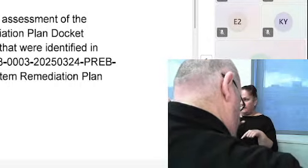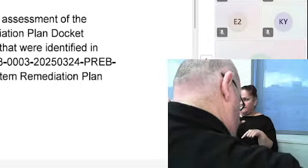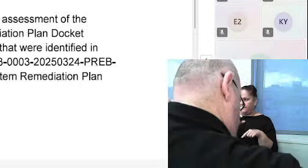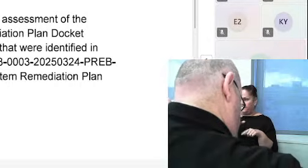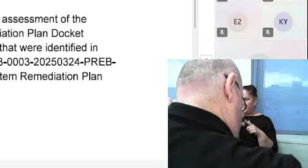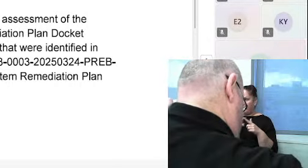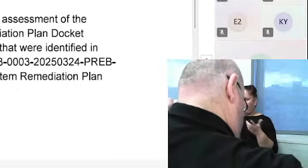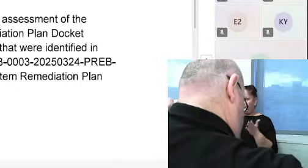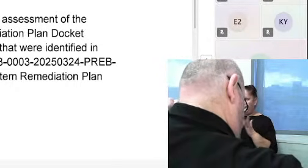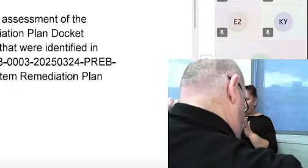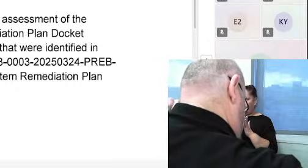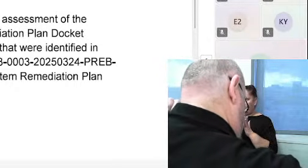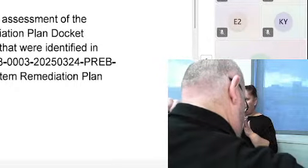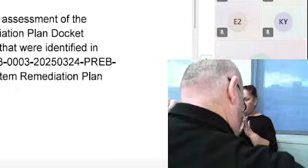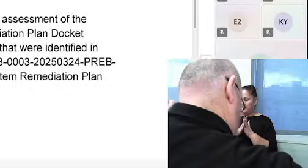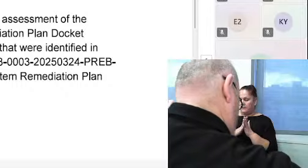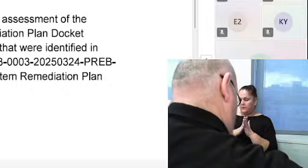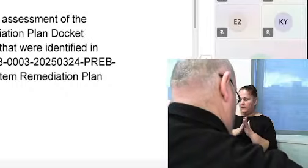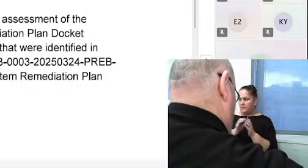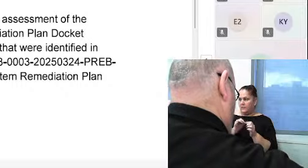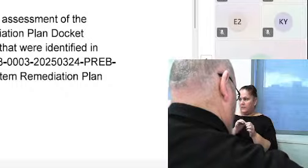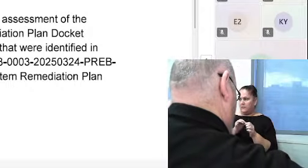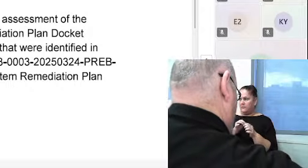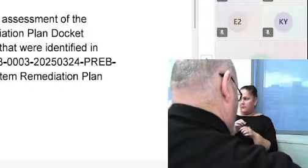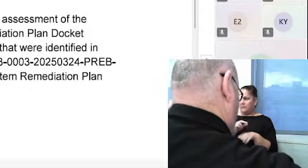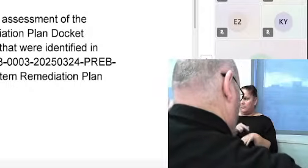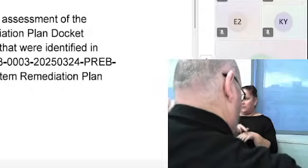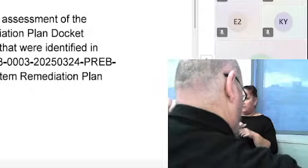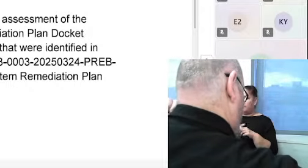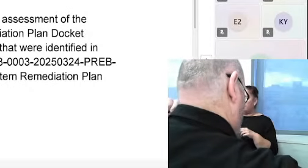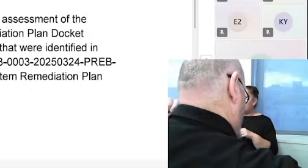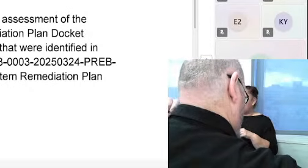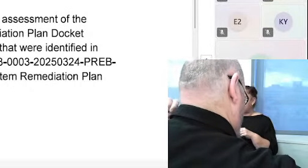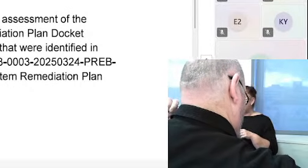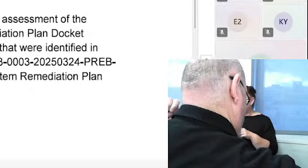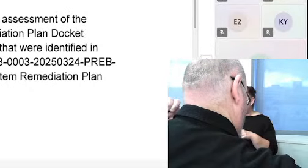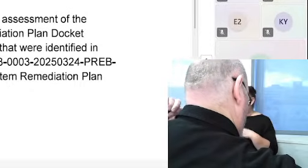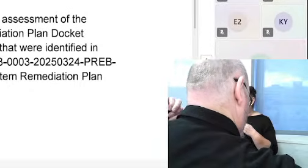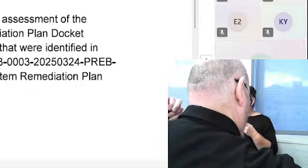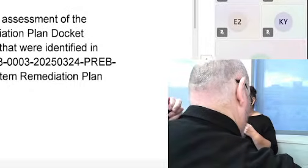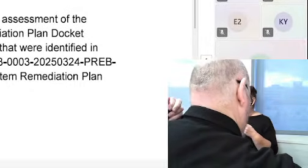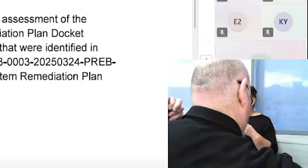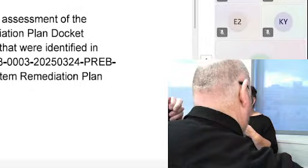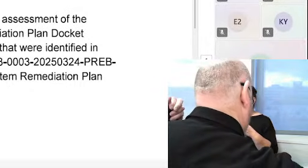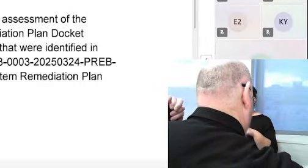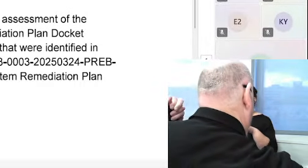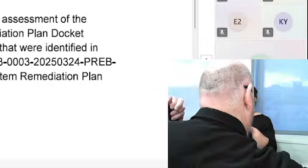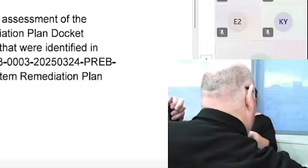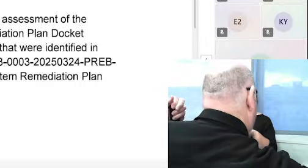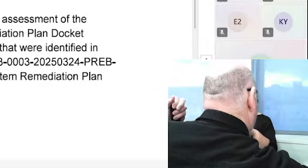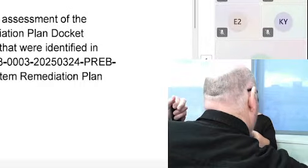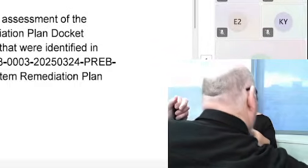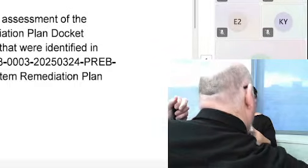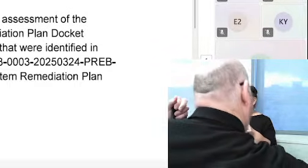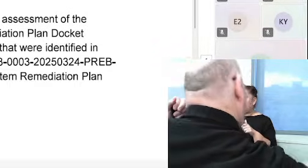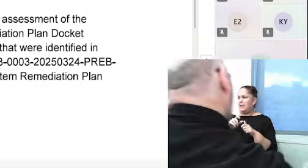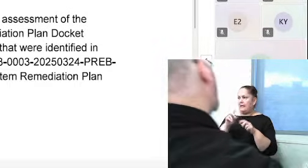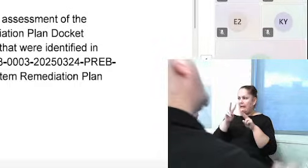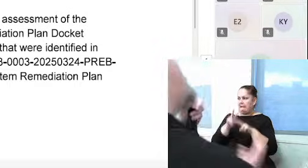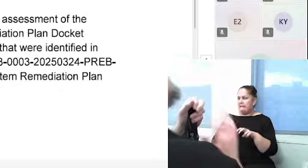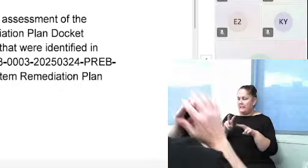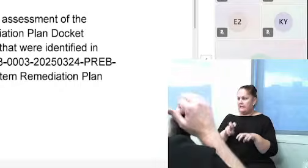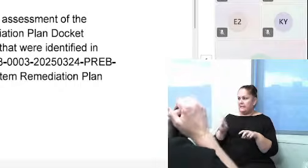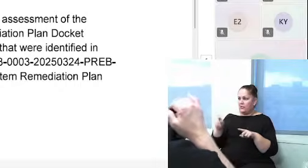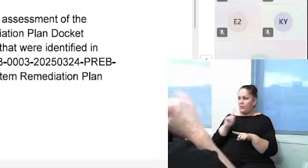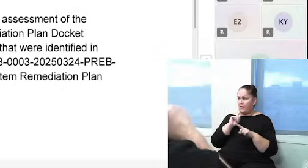was not necessarily what the request referred to. Also, in reference to the